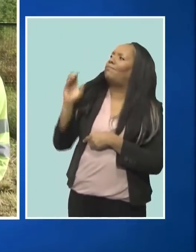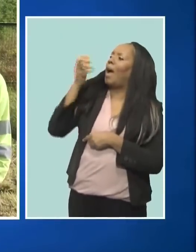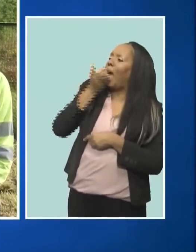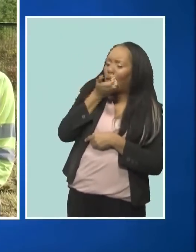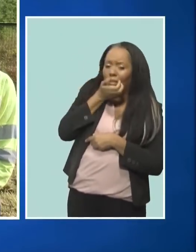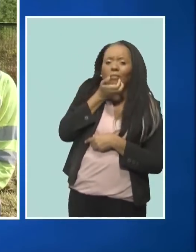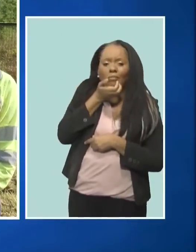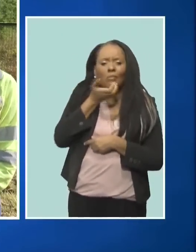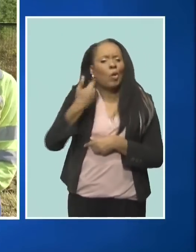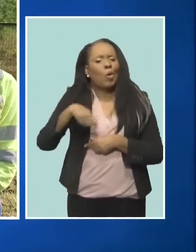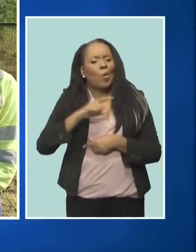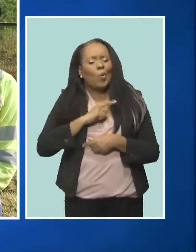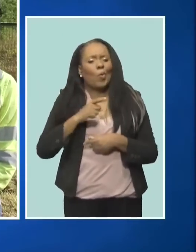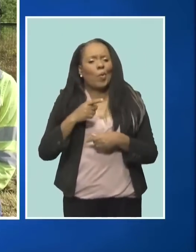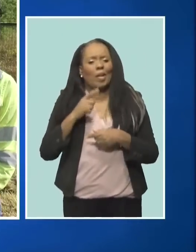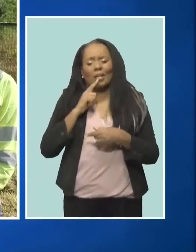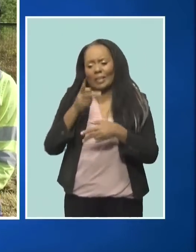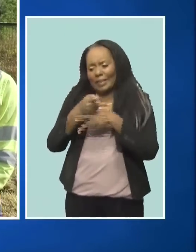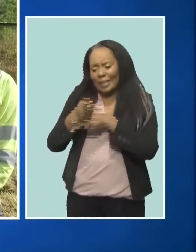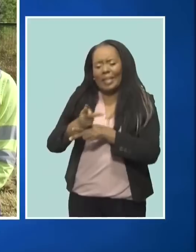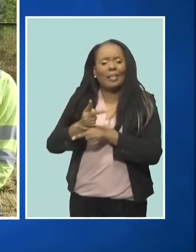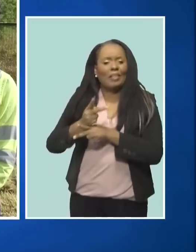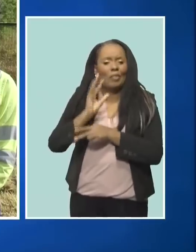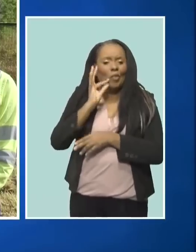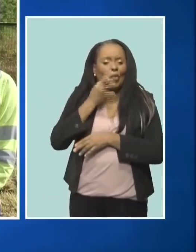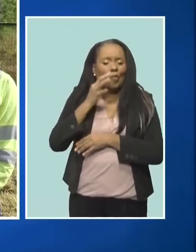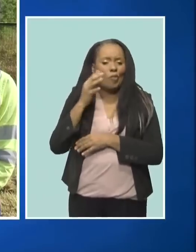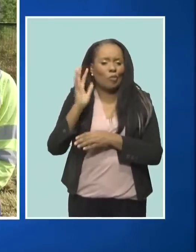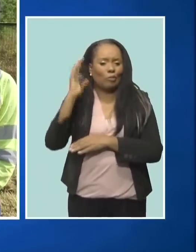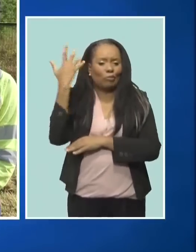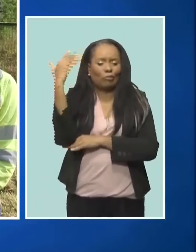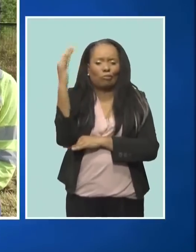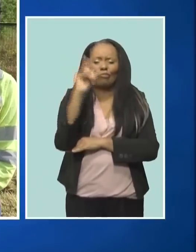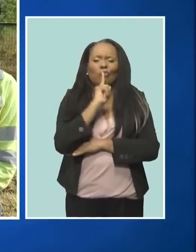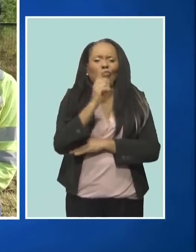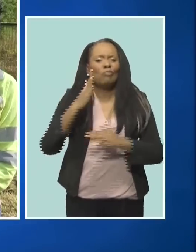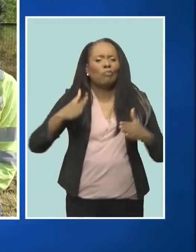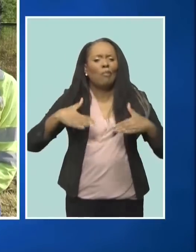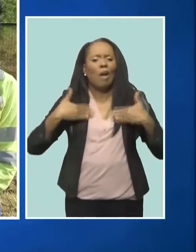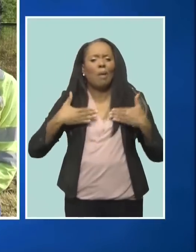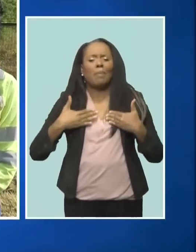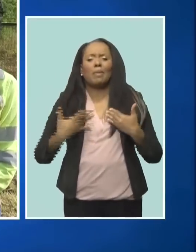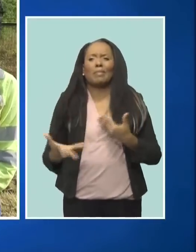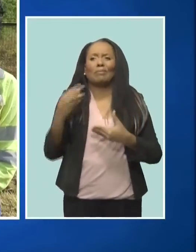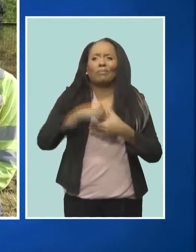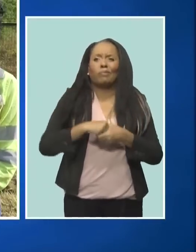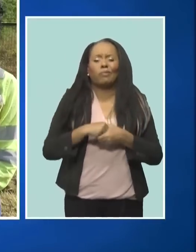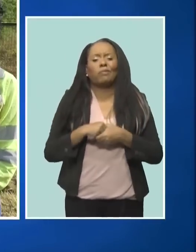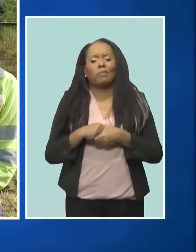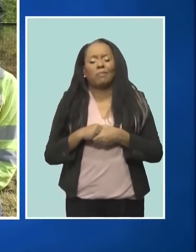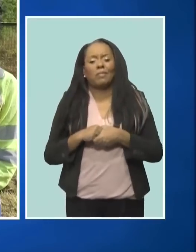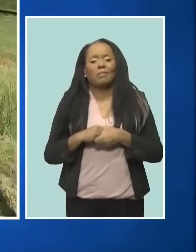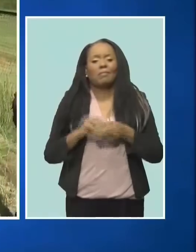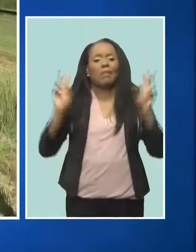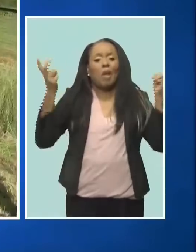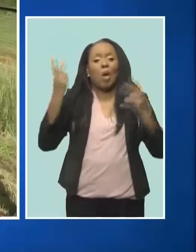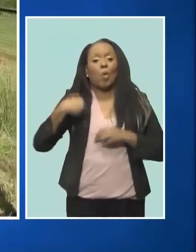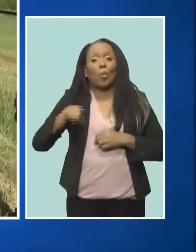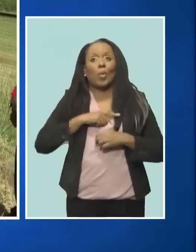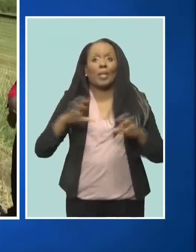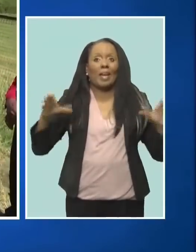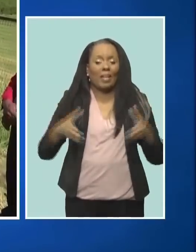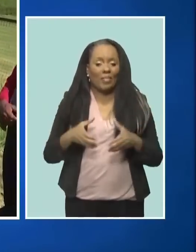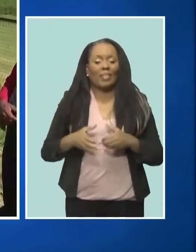trees, and because it's important to us. So we are glad that we are part of the regathering exercise. Arawak